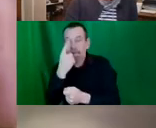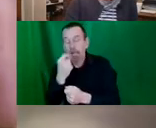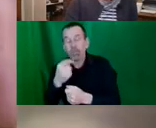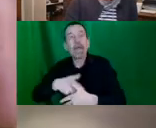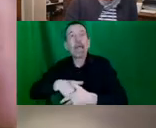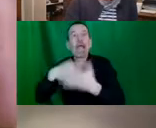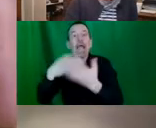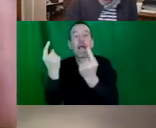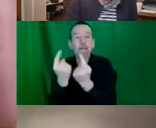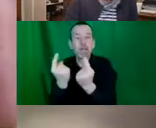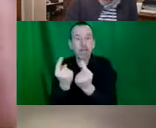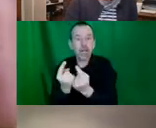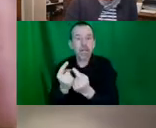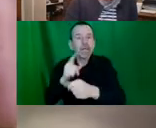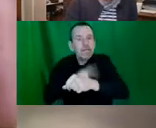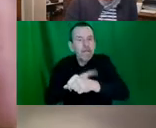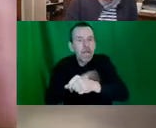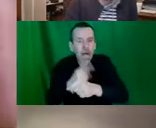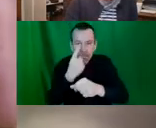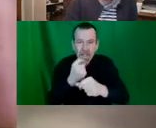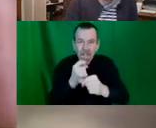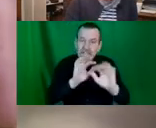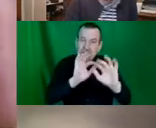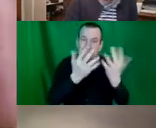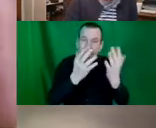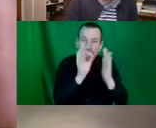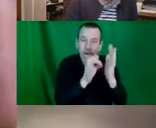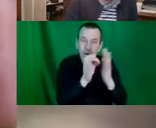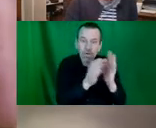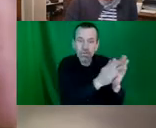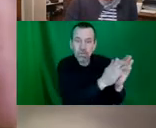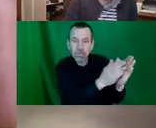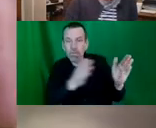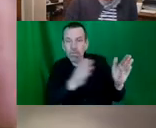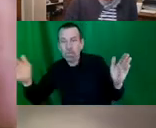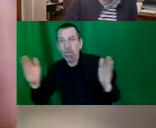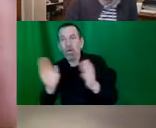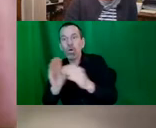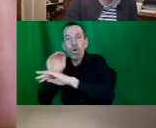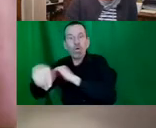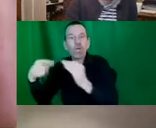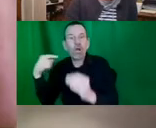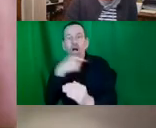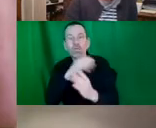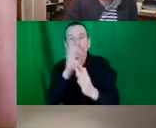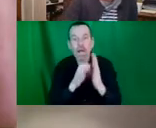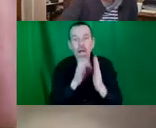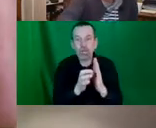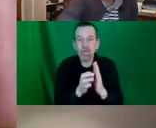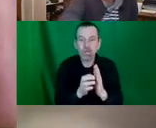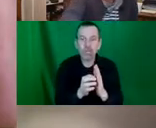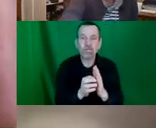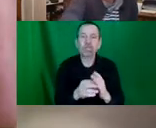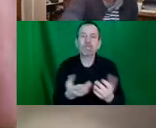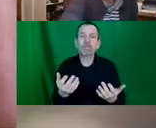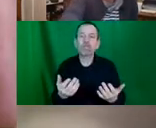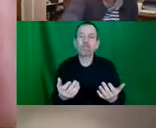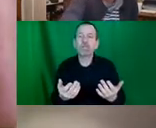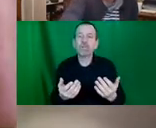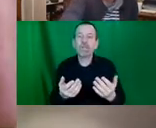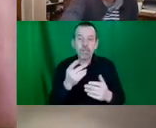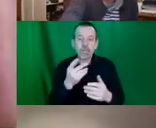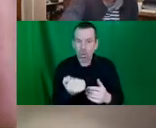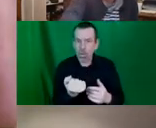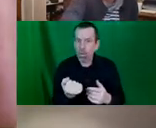frame will be anything from over 10 hours to several hundred. I shadowed different members of my team when they visited items situated in various